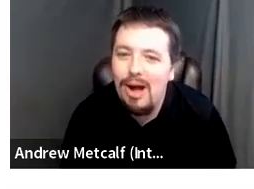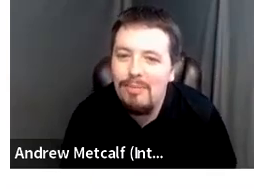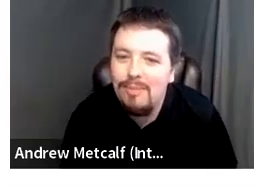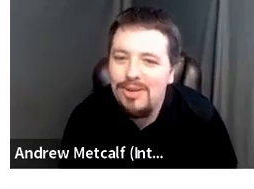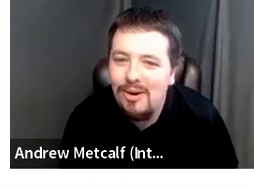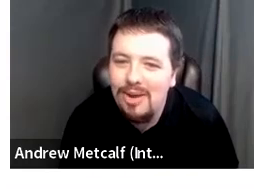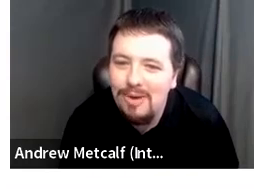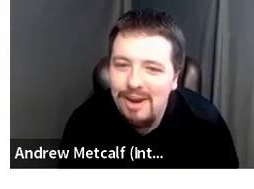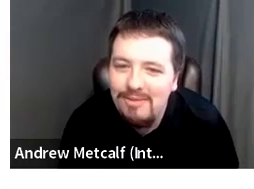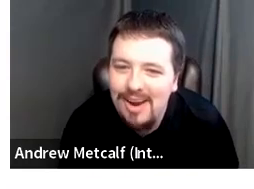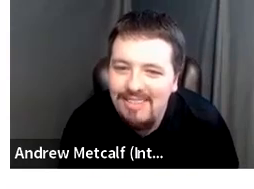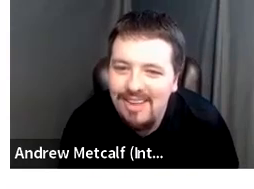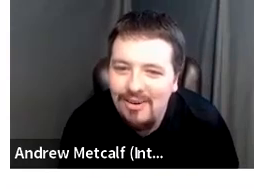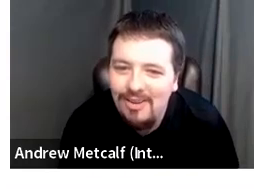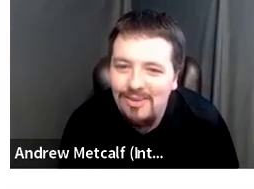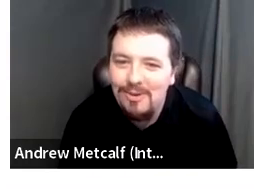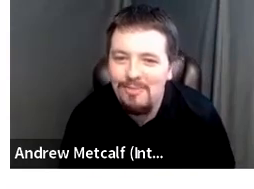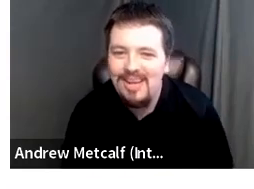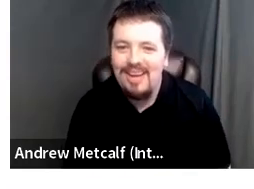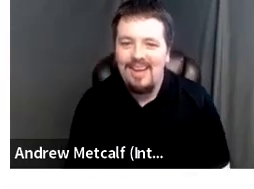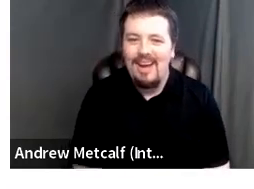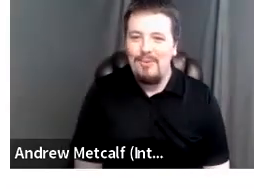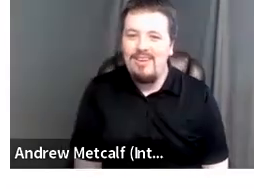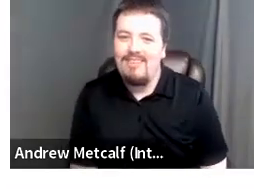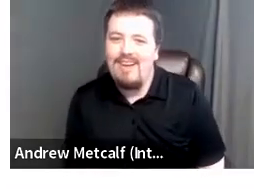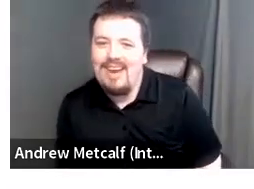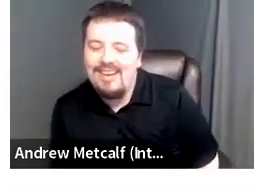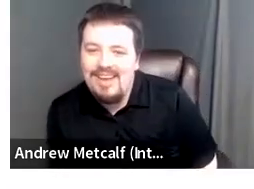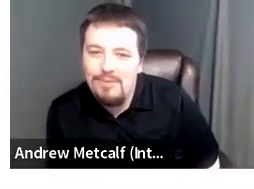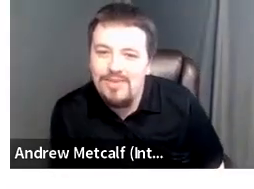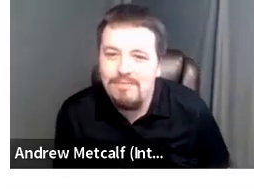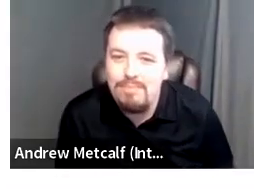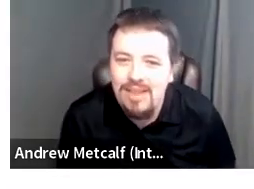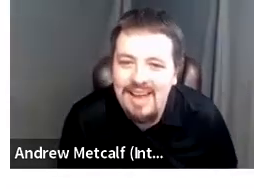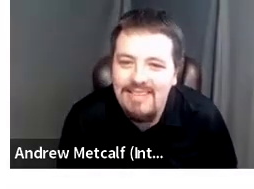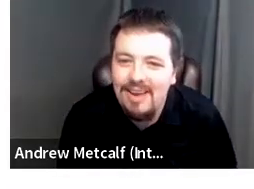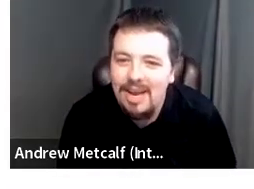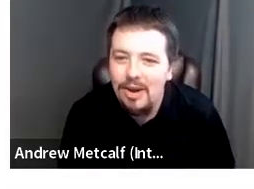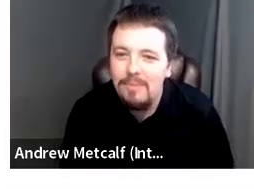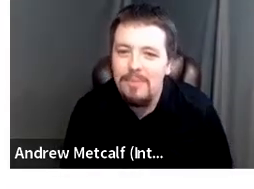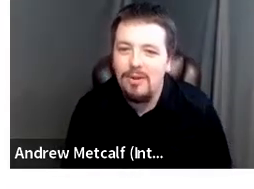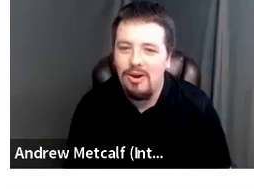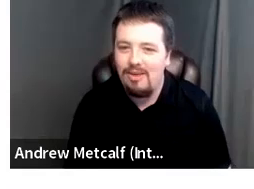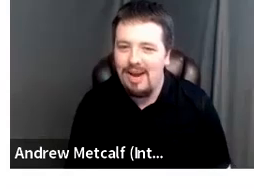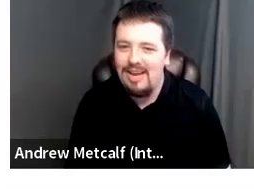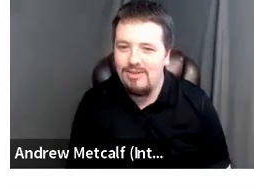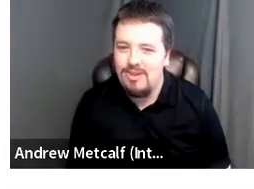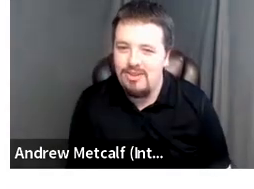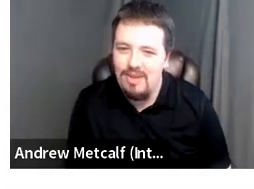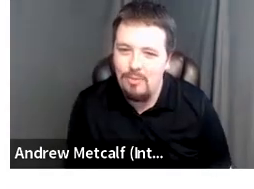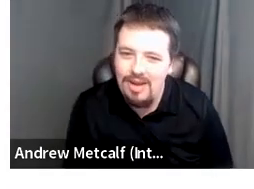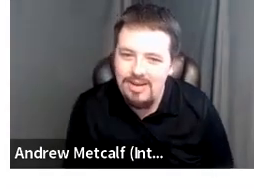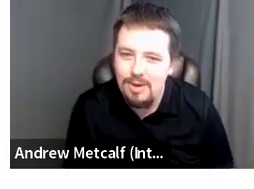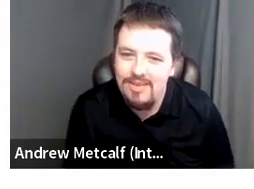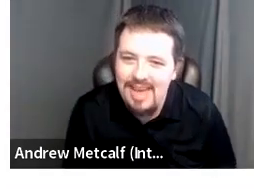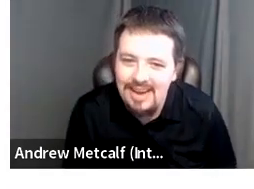any problem talking with my friends across the room. We can just sign. The music's blasting, and hearing people are like right next to each other. They